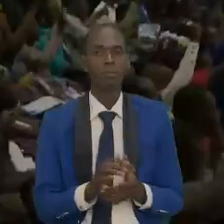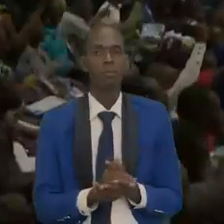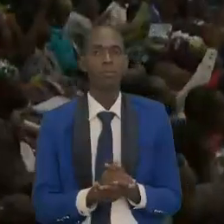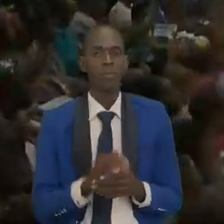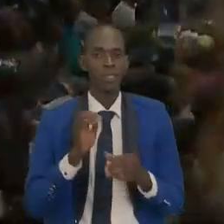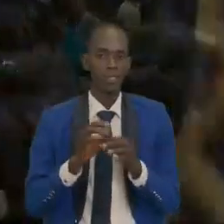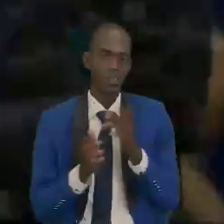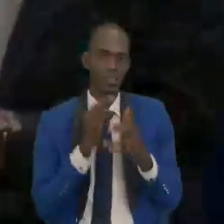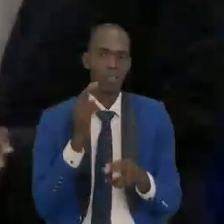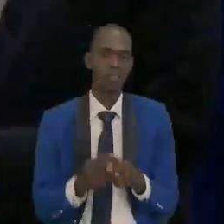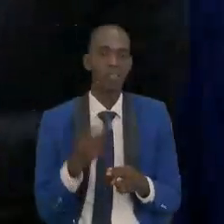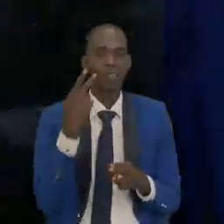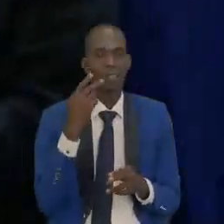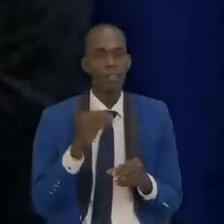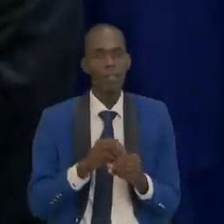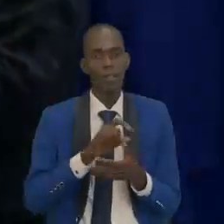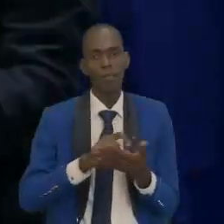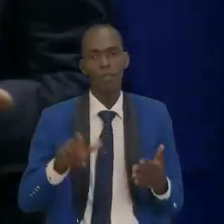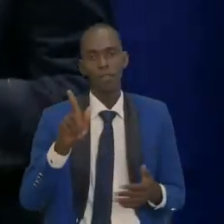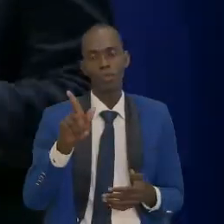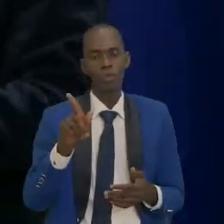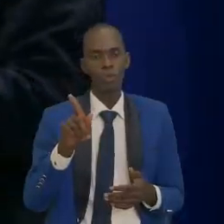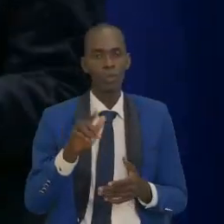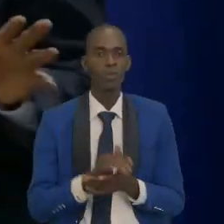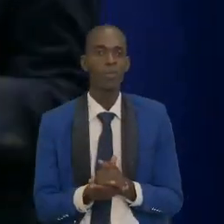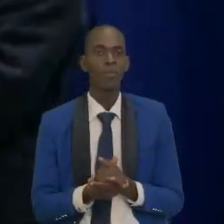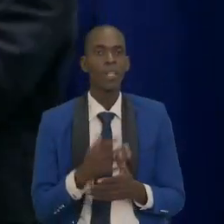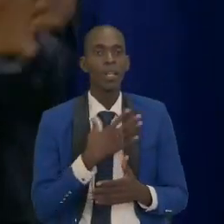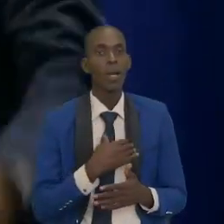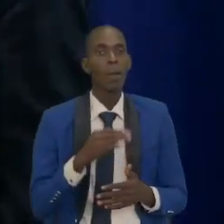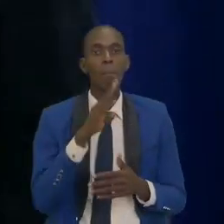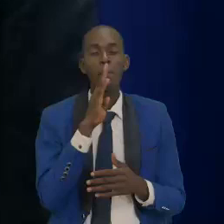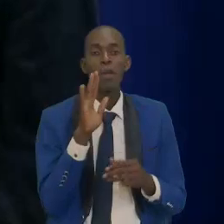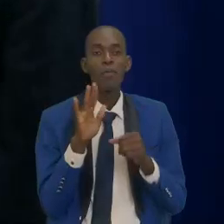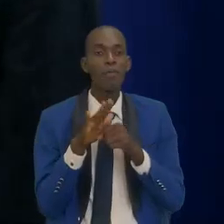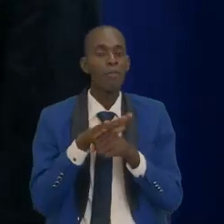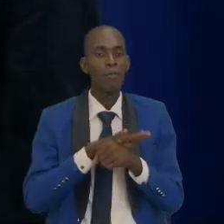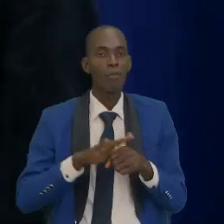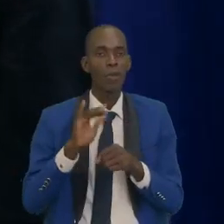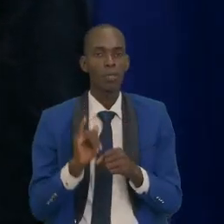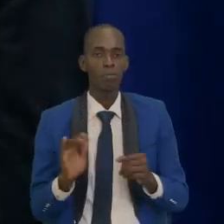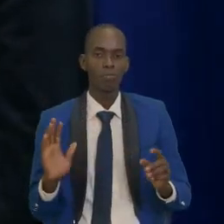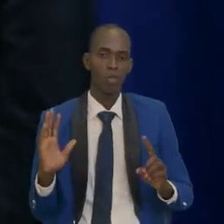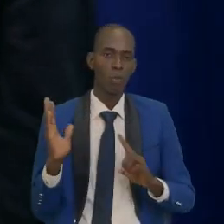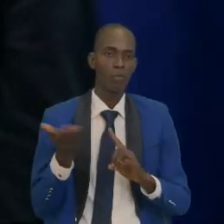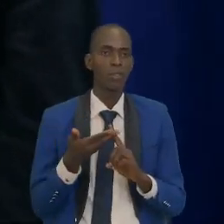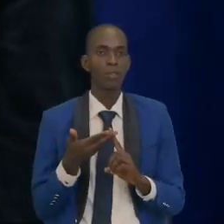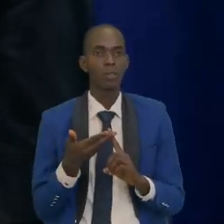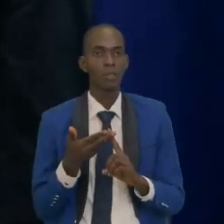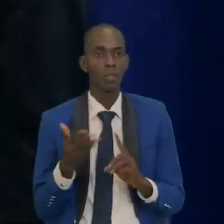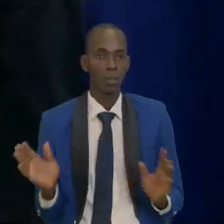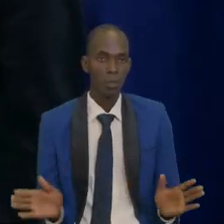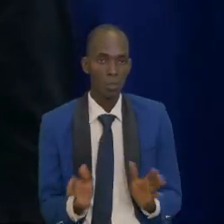look at verse 21. I'm being fully persuaded no